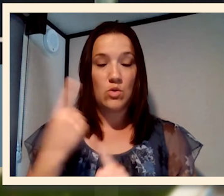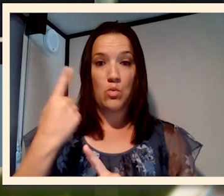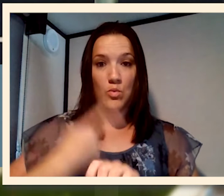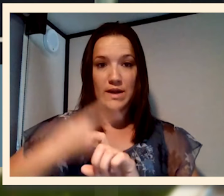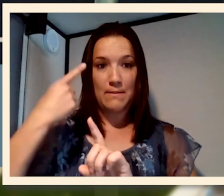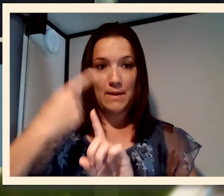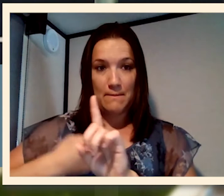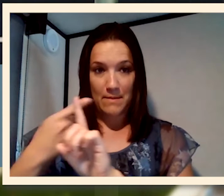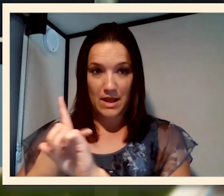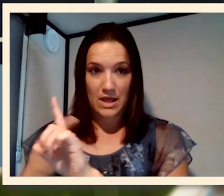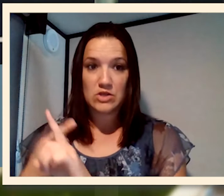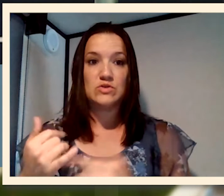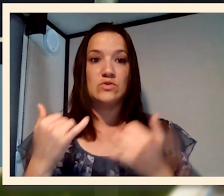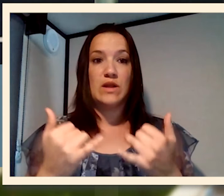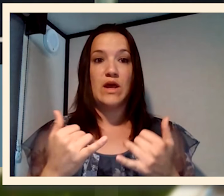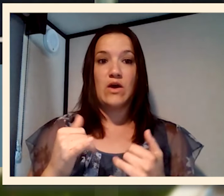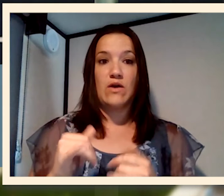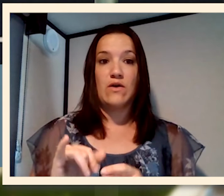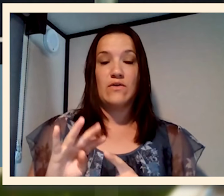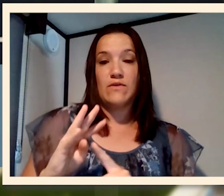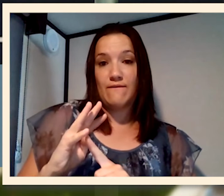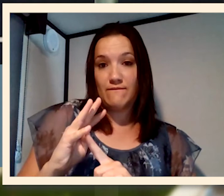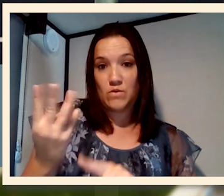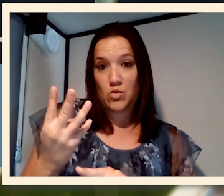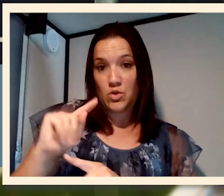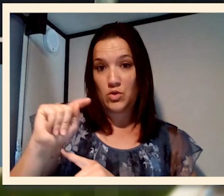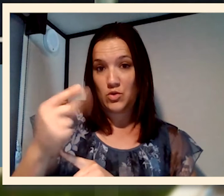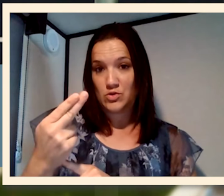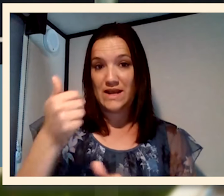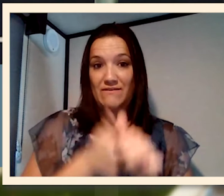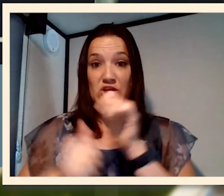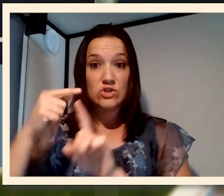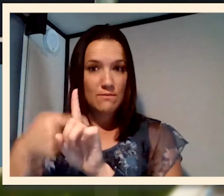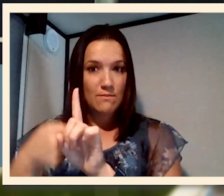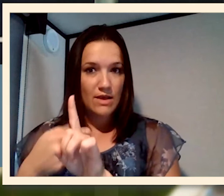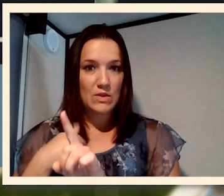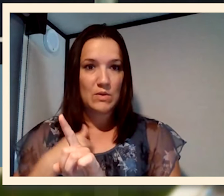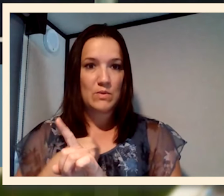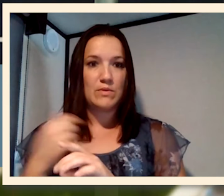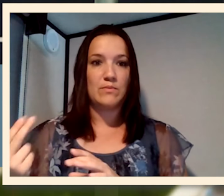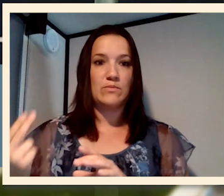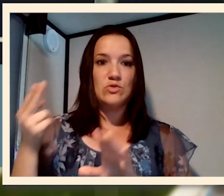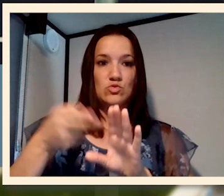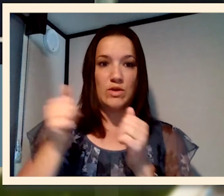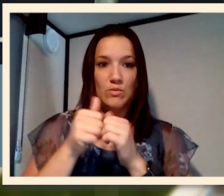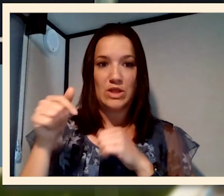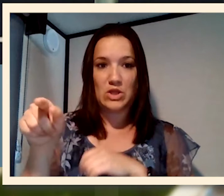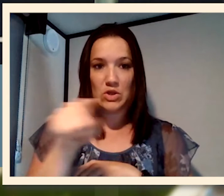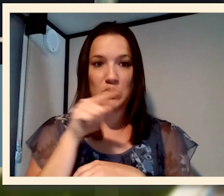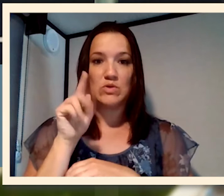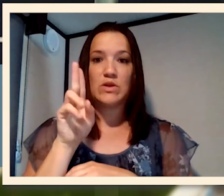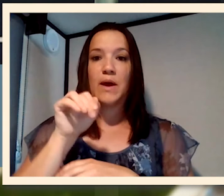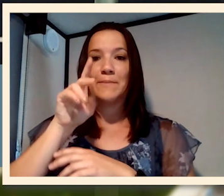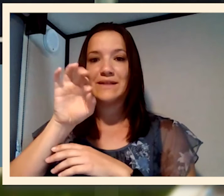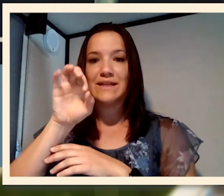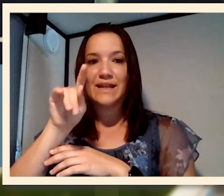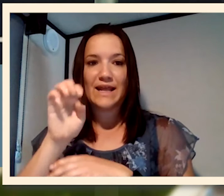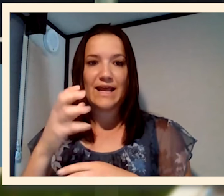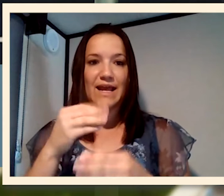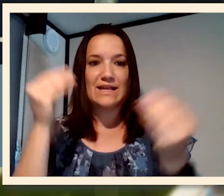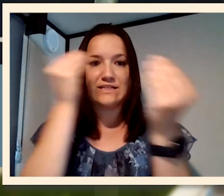these webinars to monthly, so if you'll mark your calendars to the fourth Thursday of every month, we will be joining